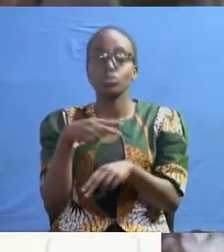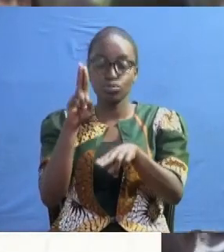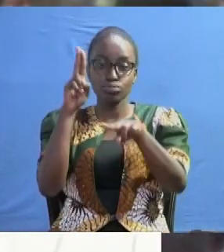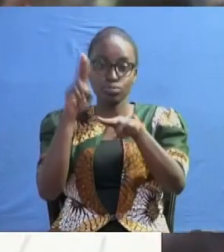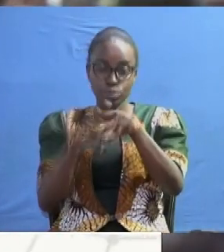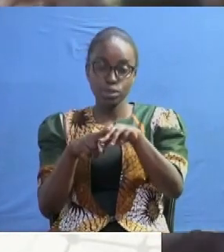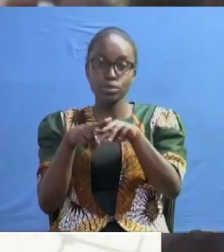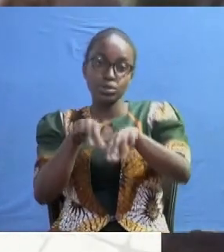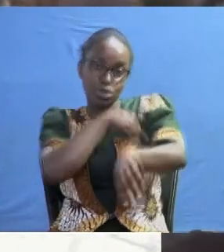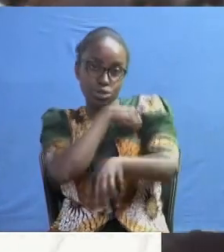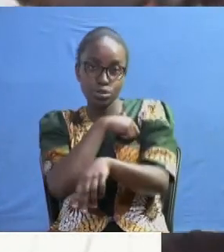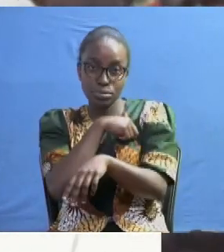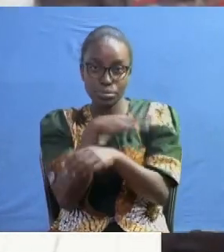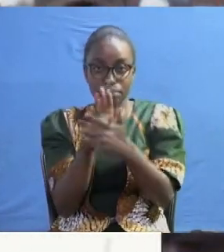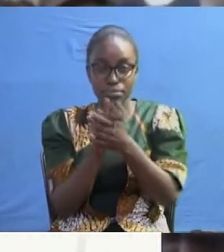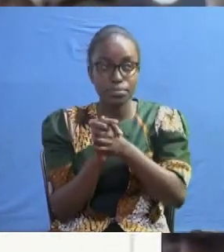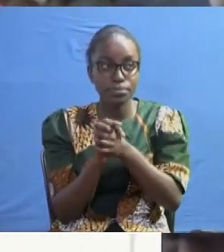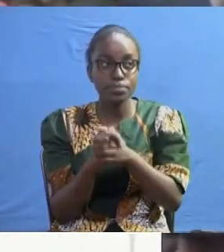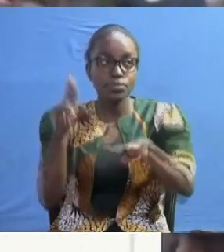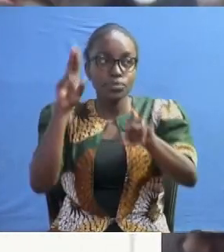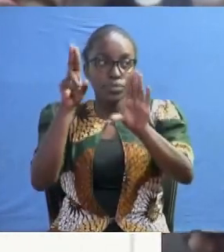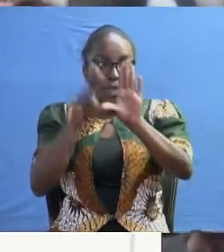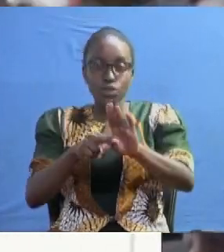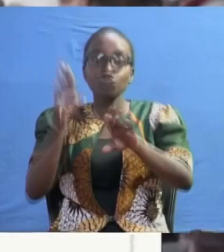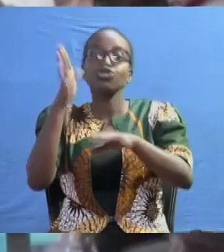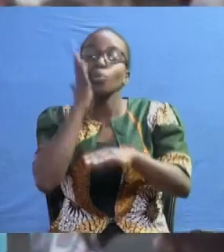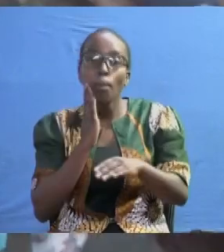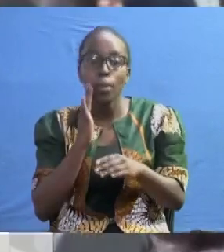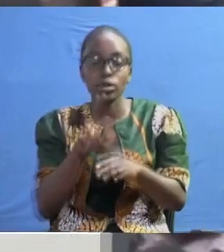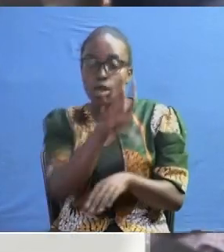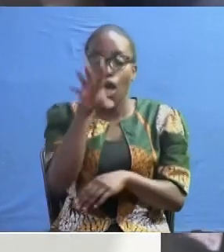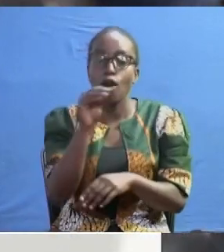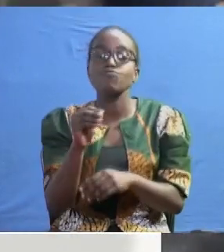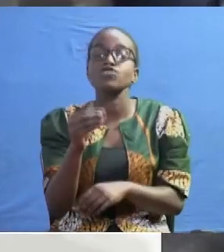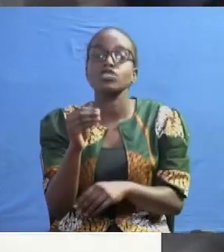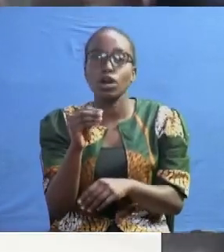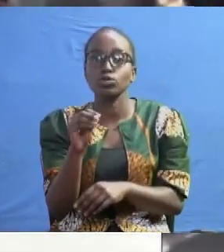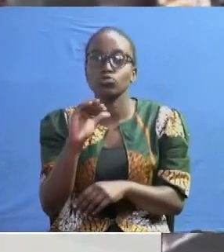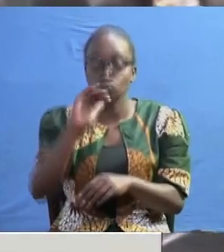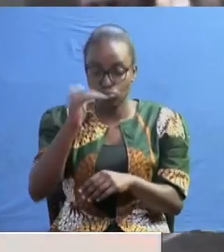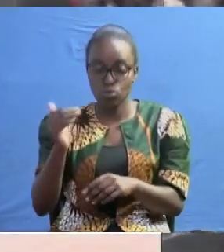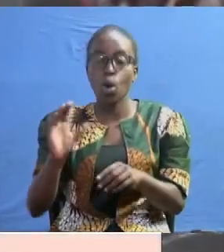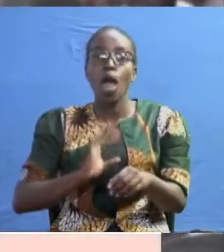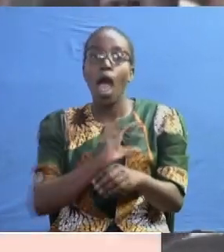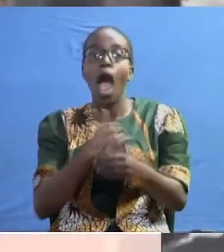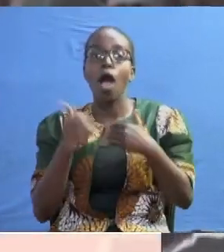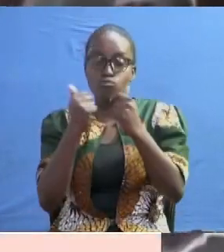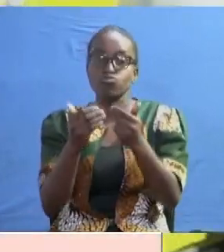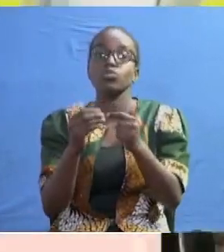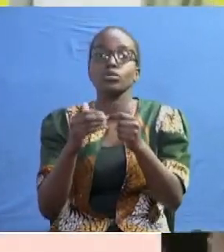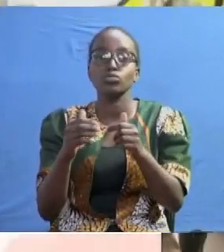Faulu kuwa chairman ya Africa Commission, tunakupongeza sana na uzidi kufanya hiyo